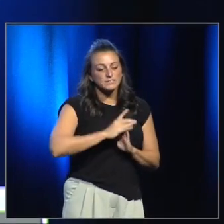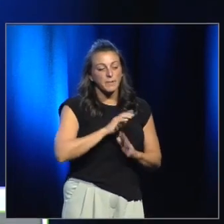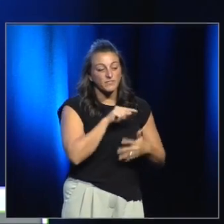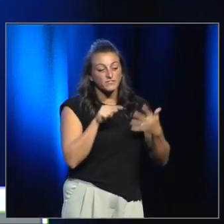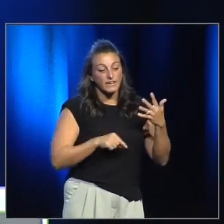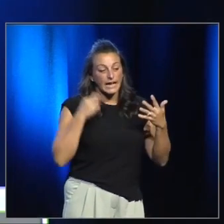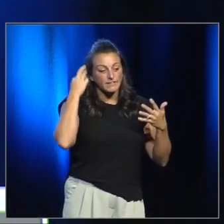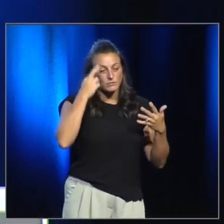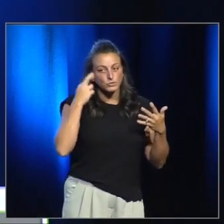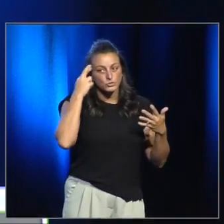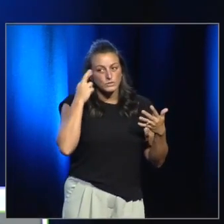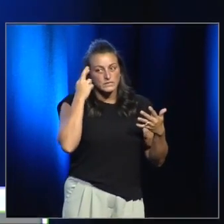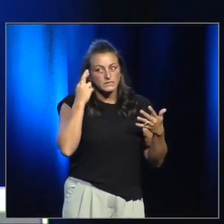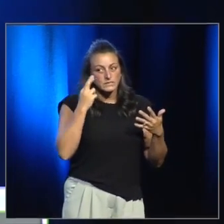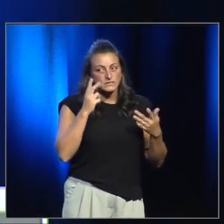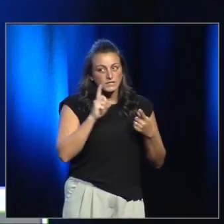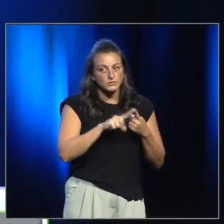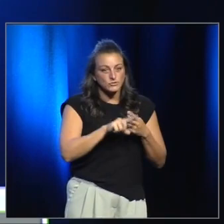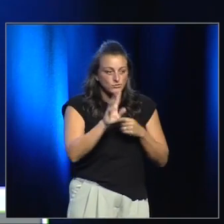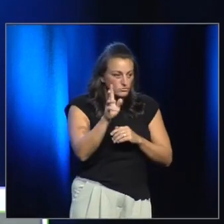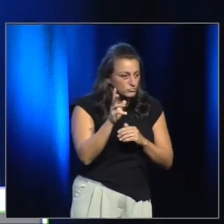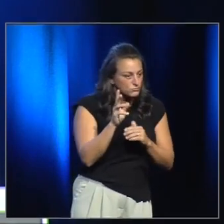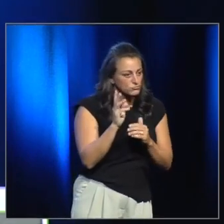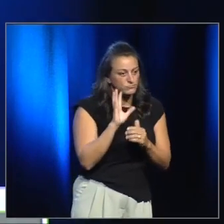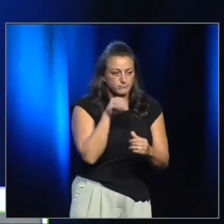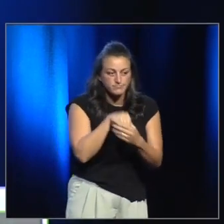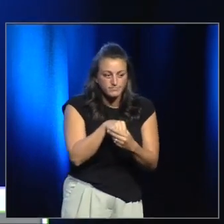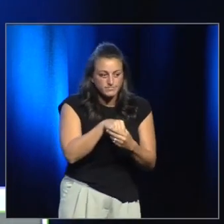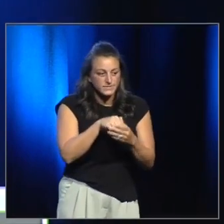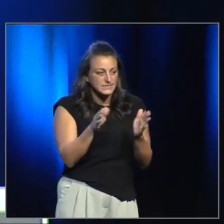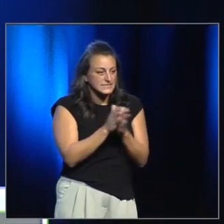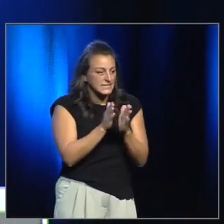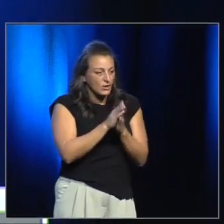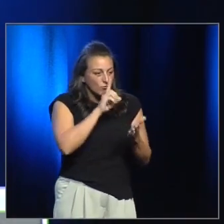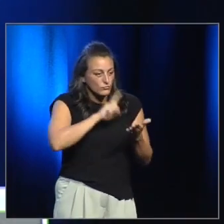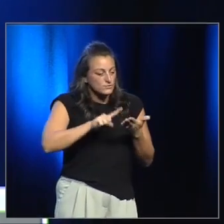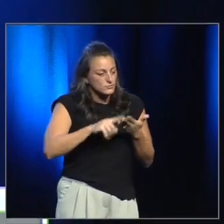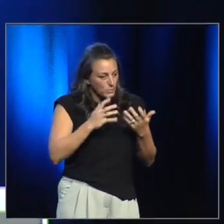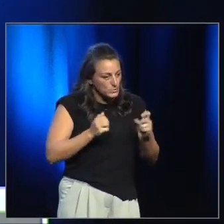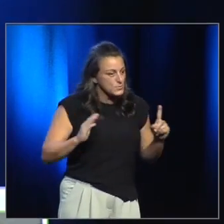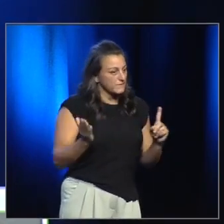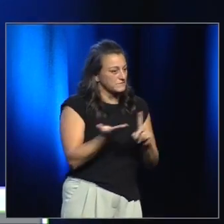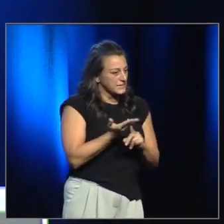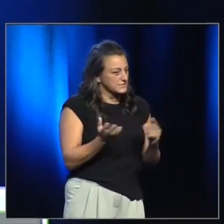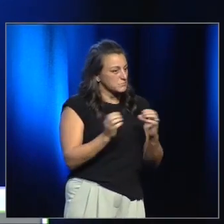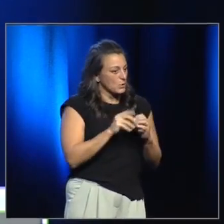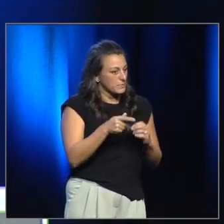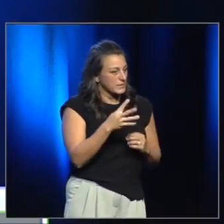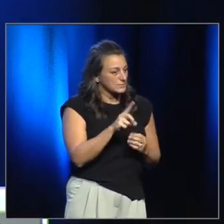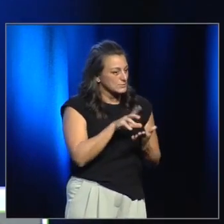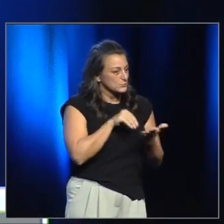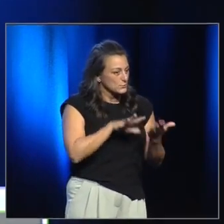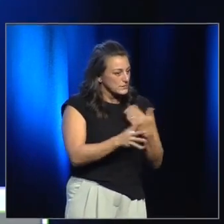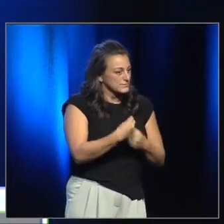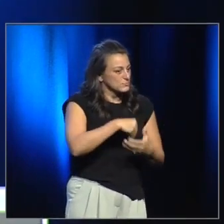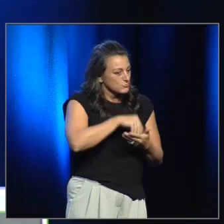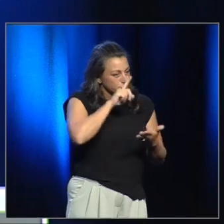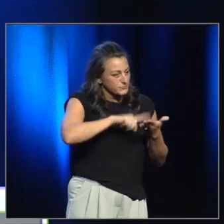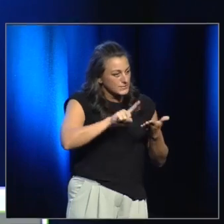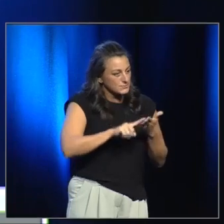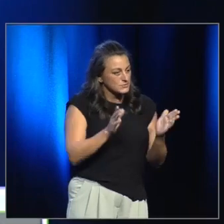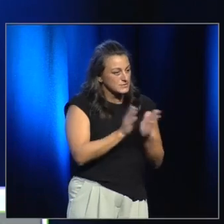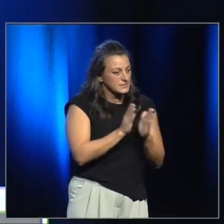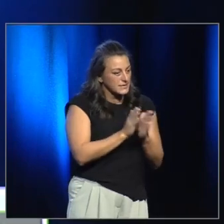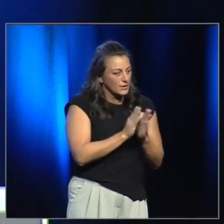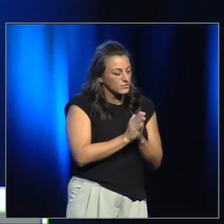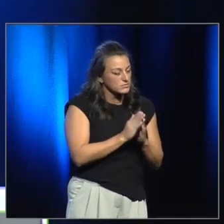be to get into seals? You know, how to get PhD students and everything to study seals over their lovely